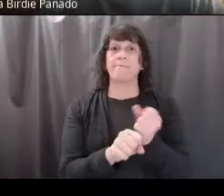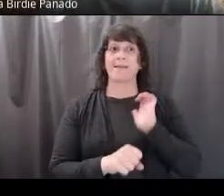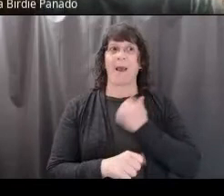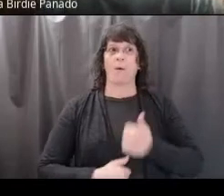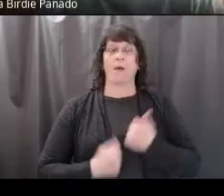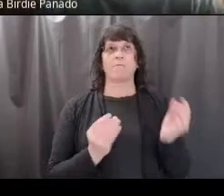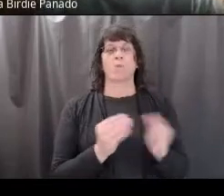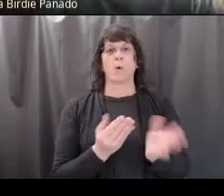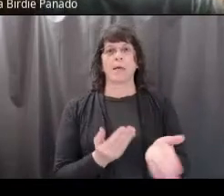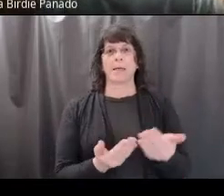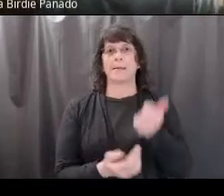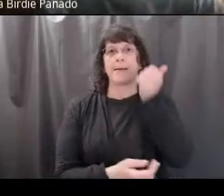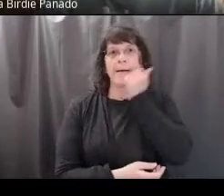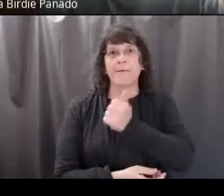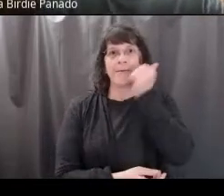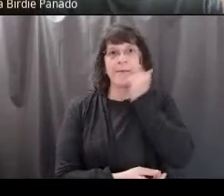much easier every single day.